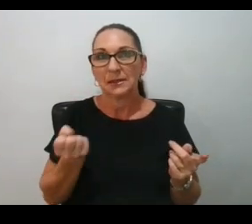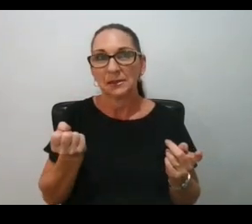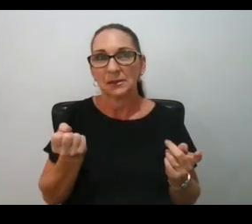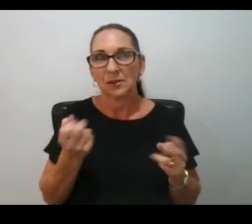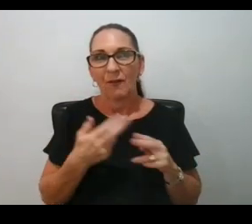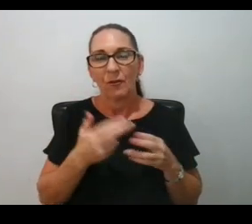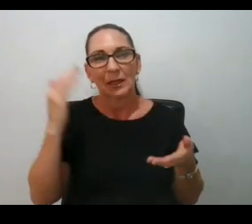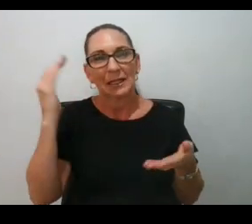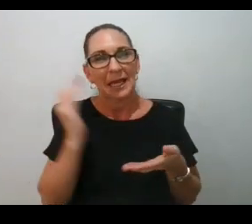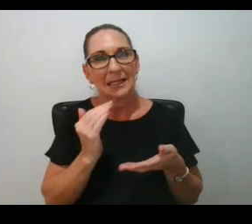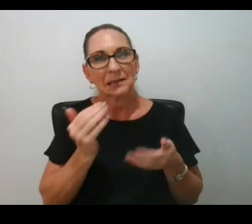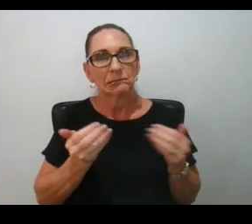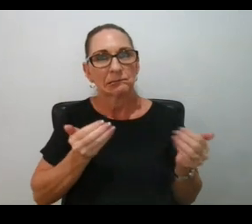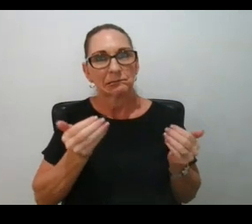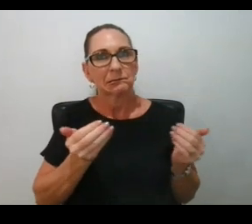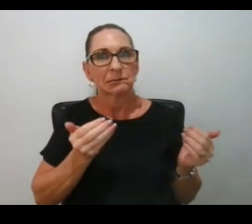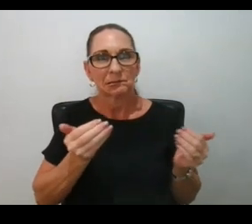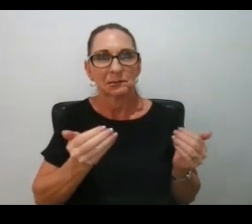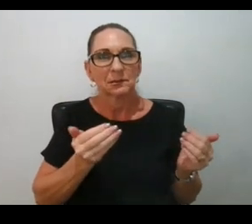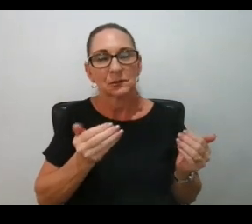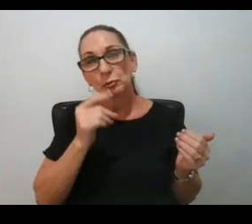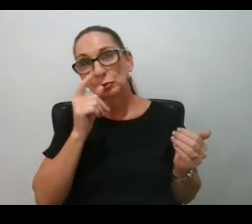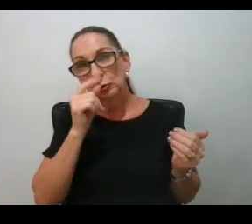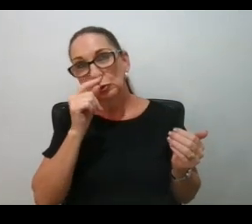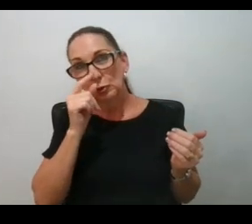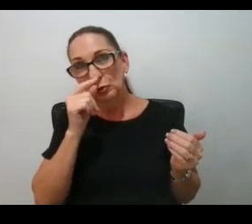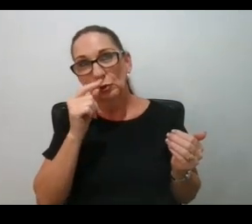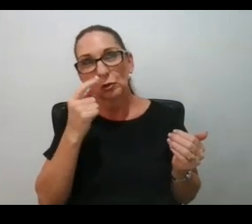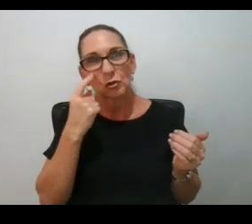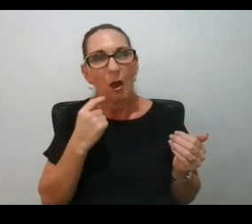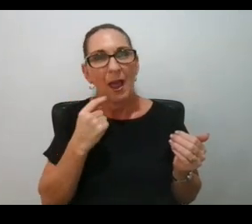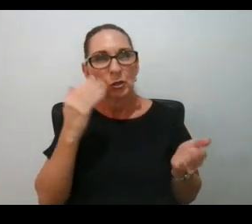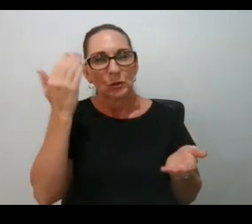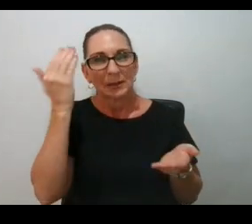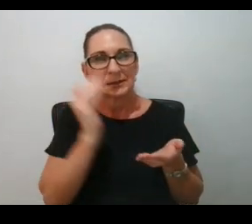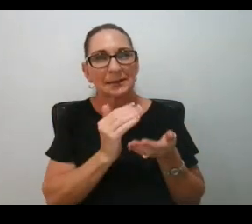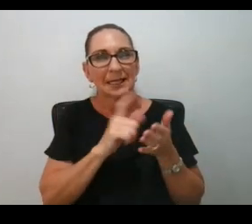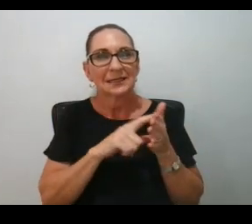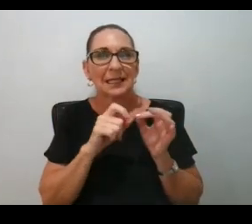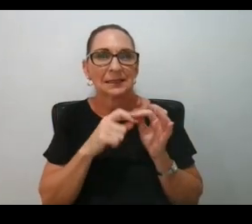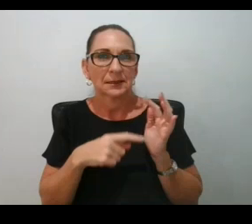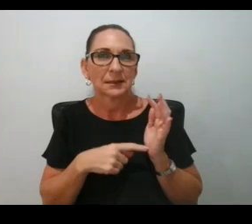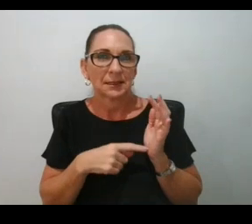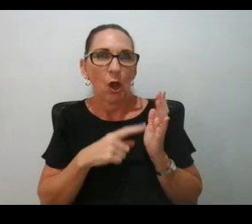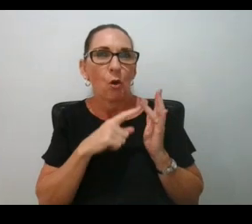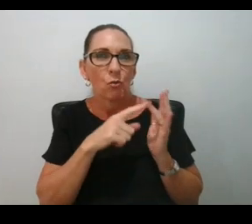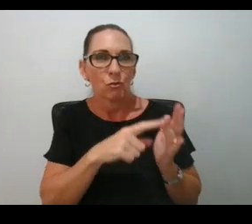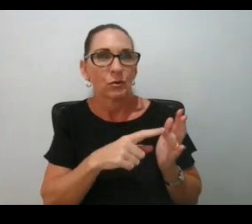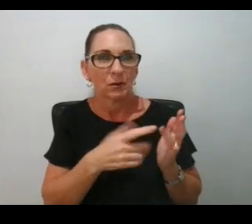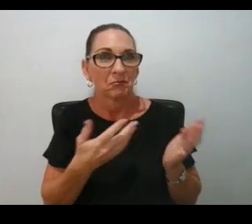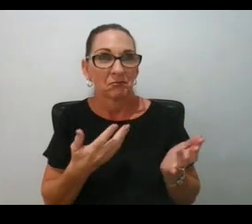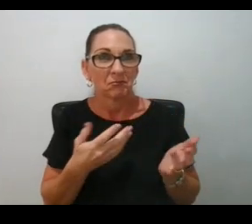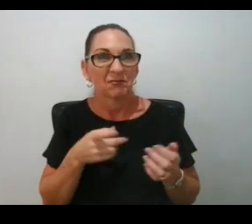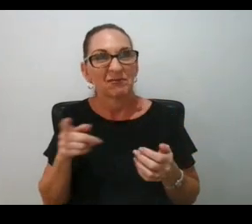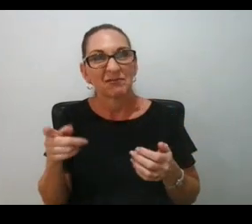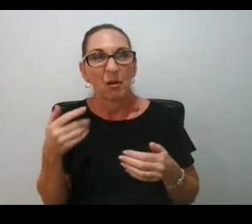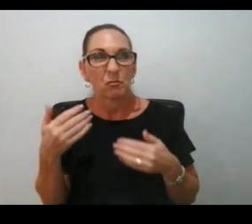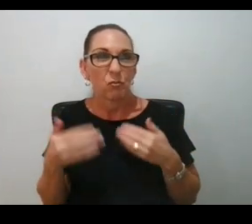financial hardship and might allow us to get rid of some of these debts. Yeah. That process can take a few months